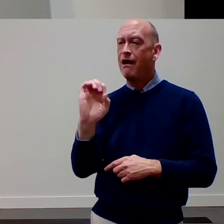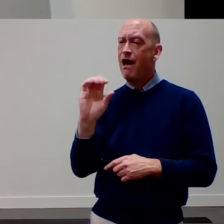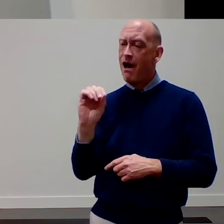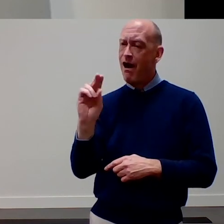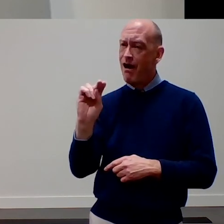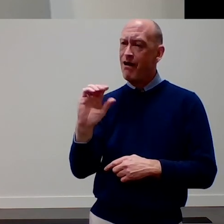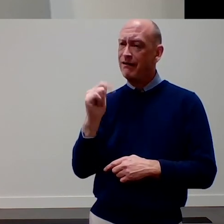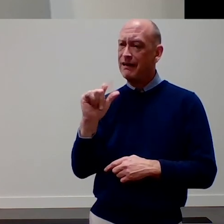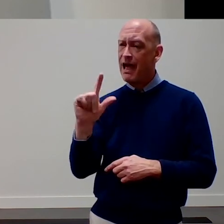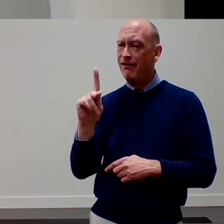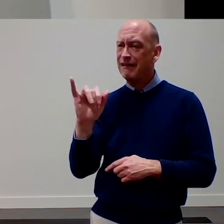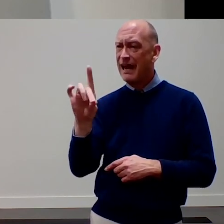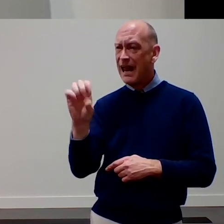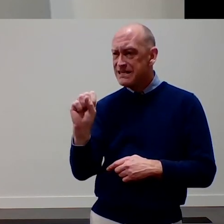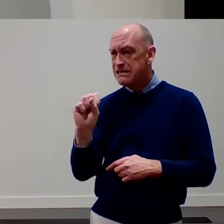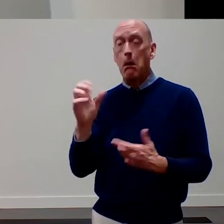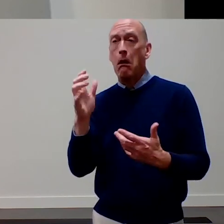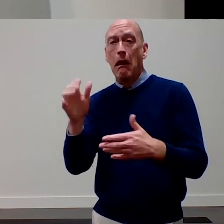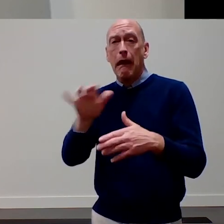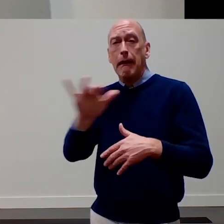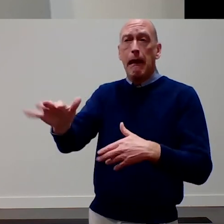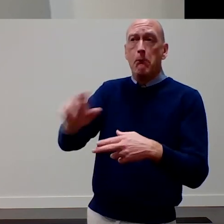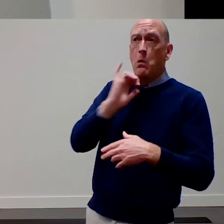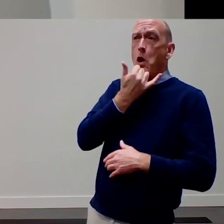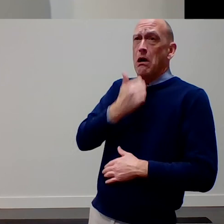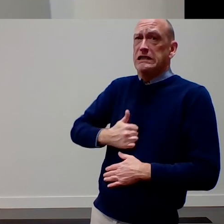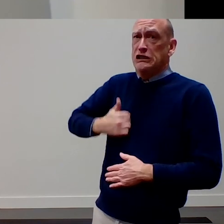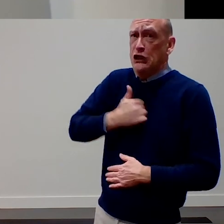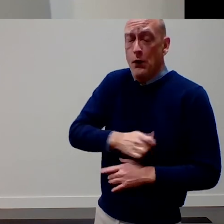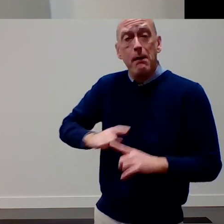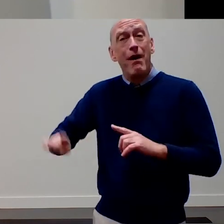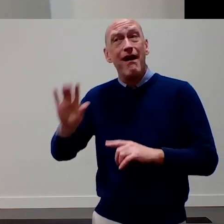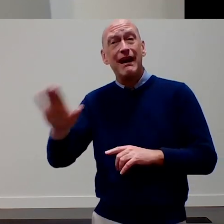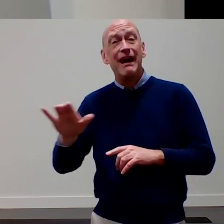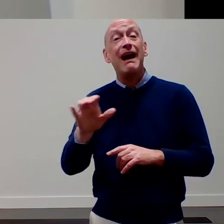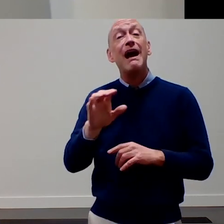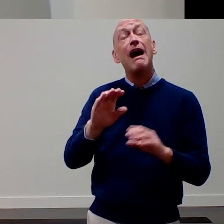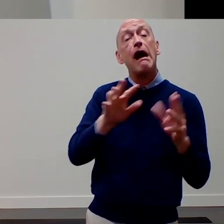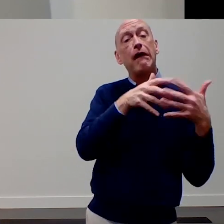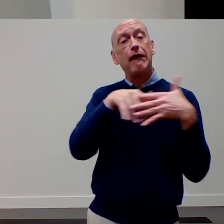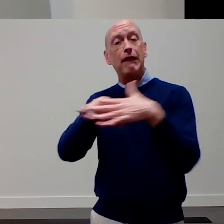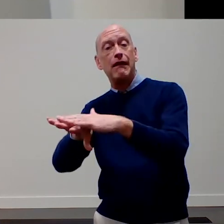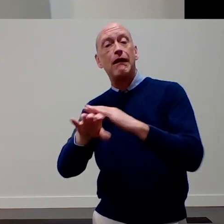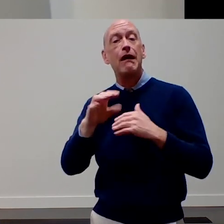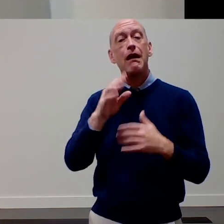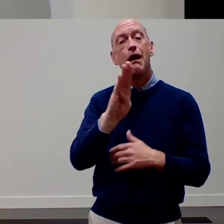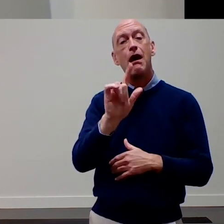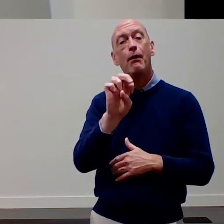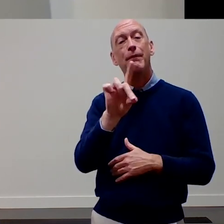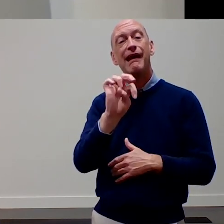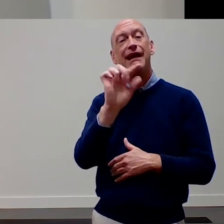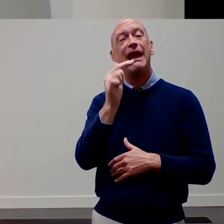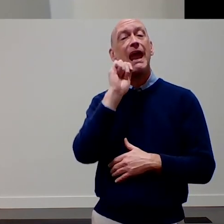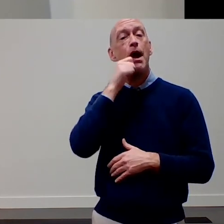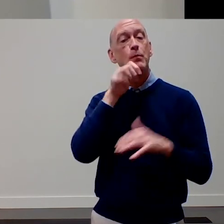out. So wash your hands, wear your mask, social distance, and display kindness because we all are frustrated and struggling during